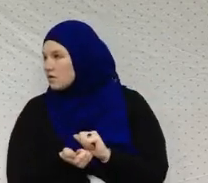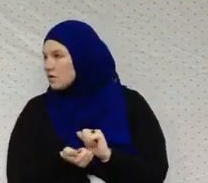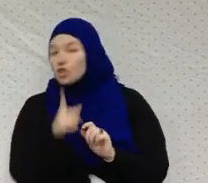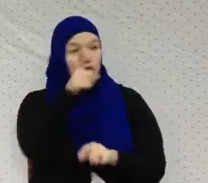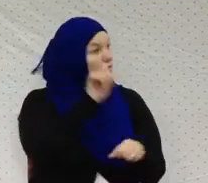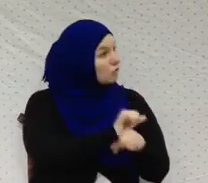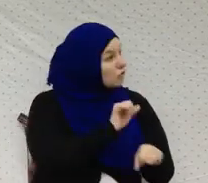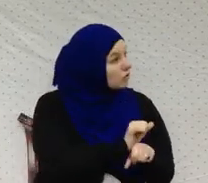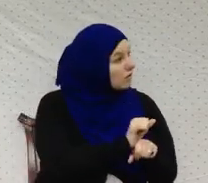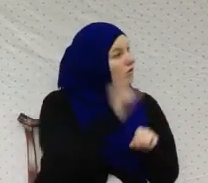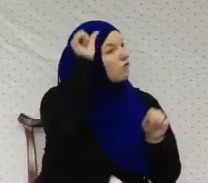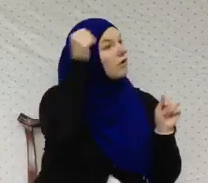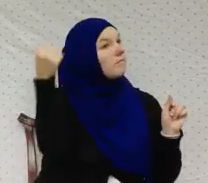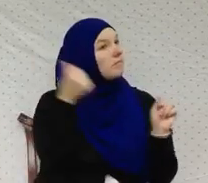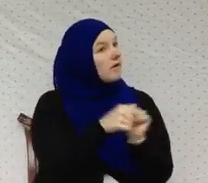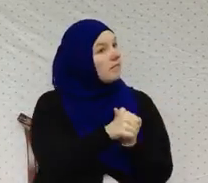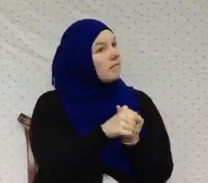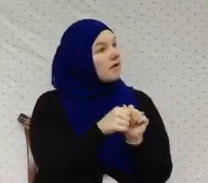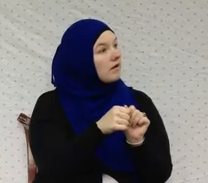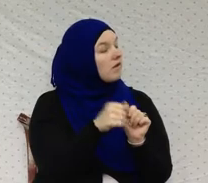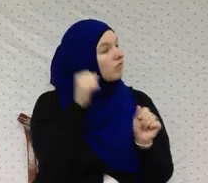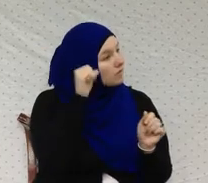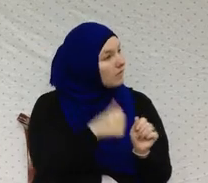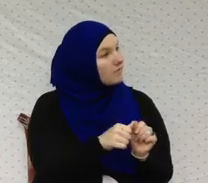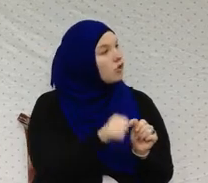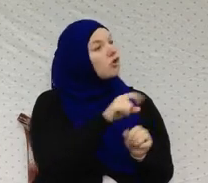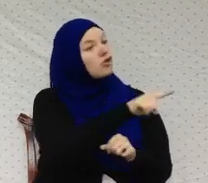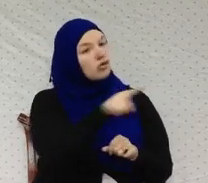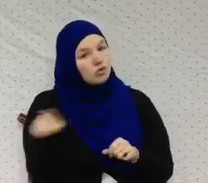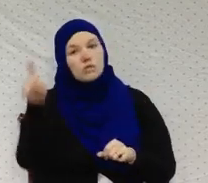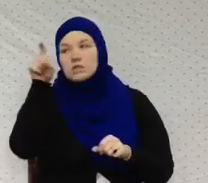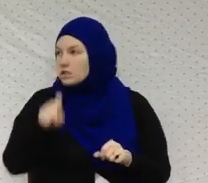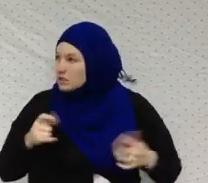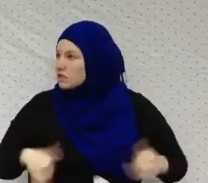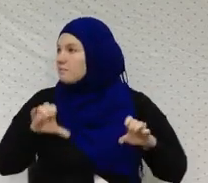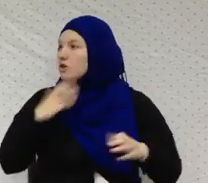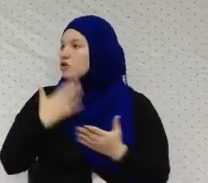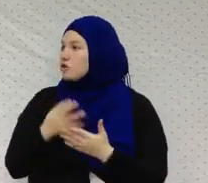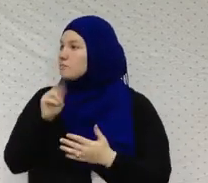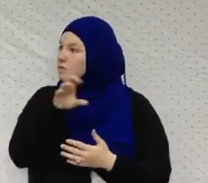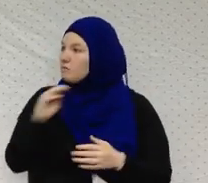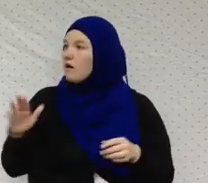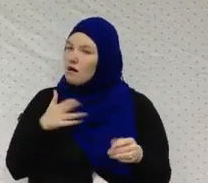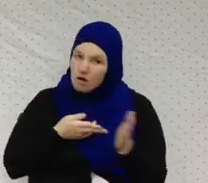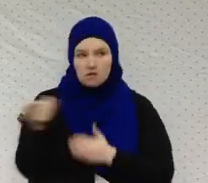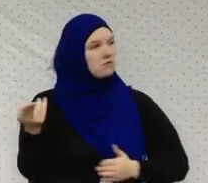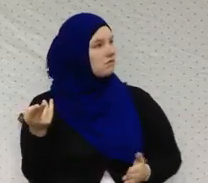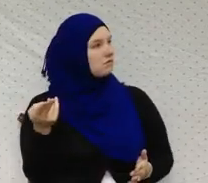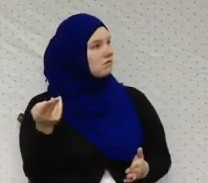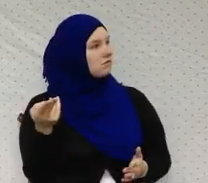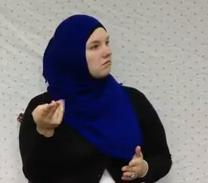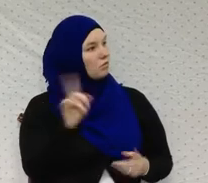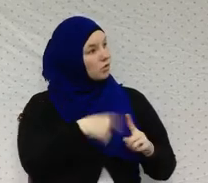situation. You're at work, you remember Ada al-Amana, that you fulfill your duty